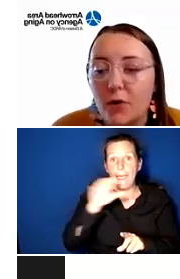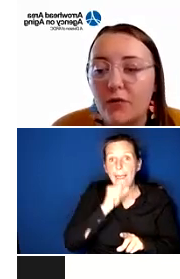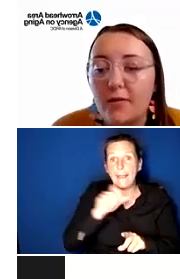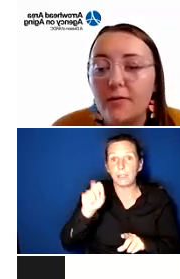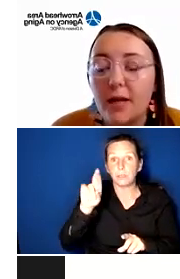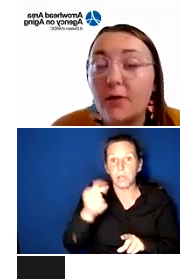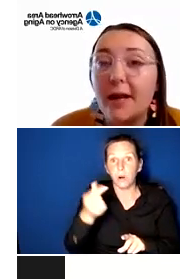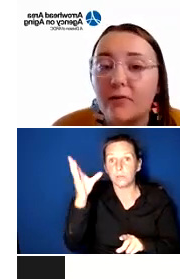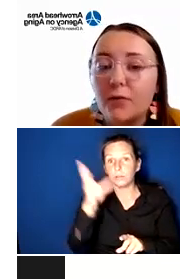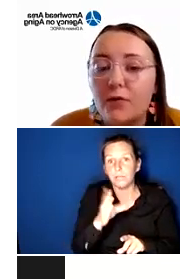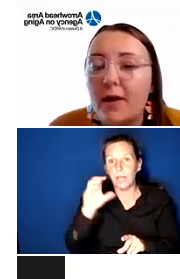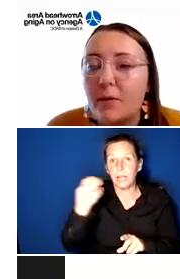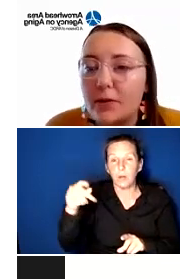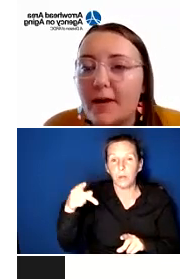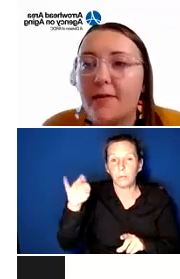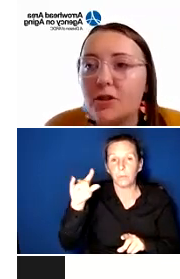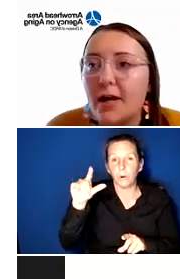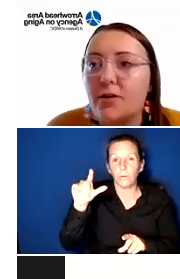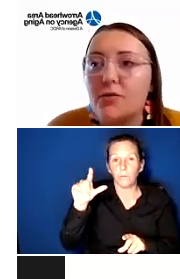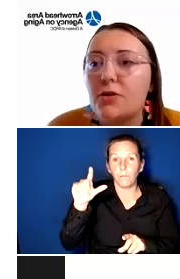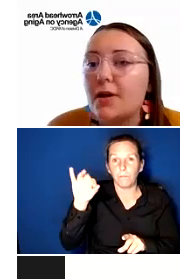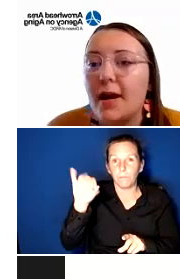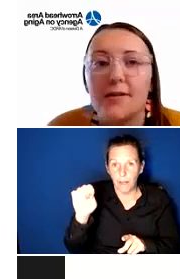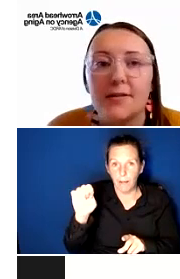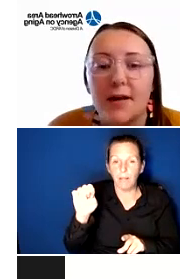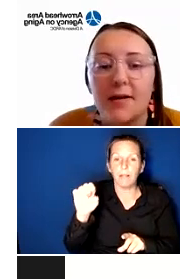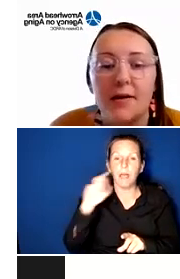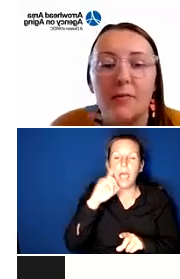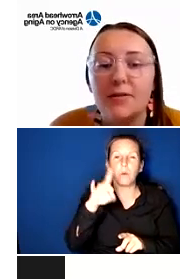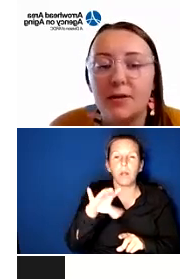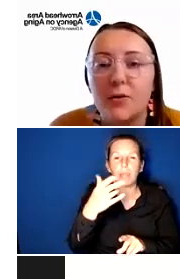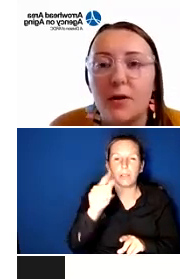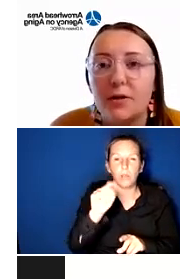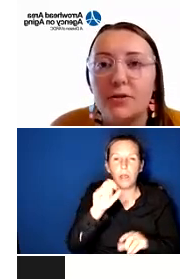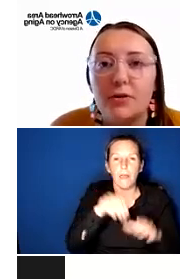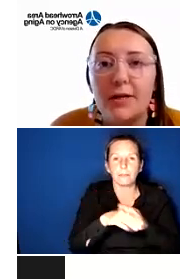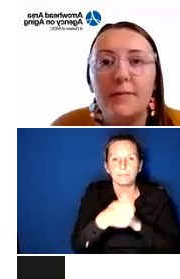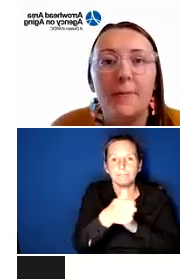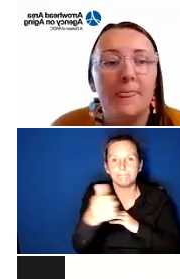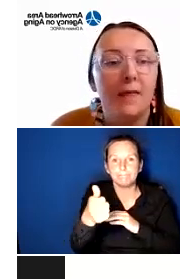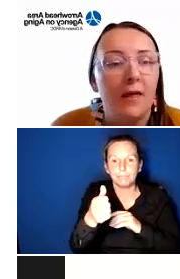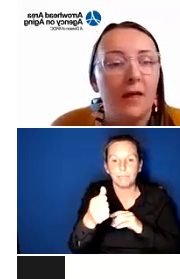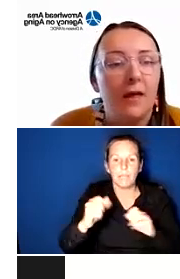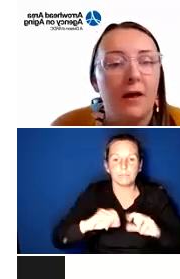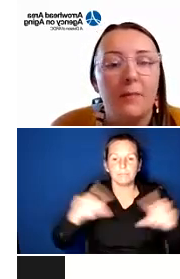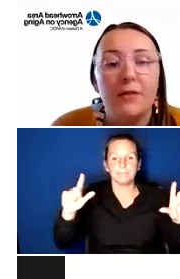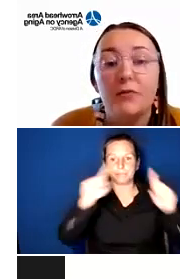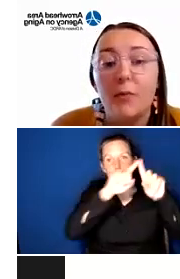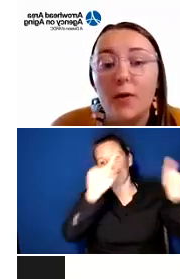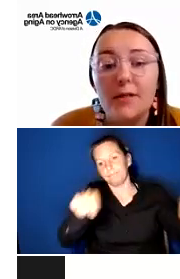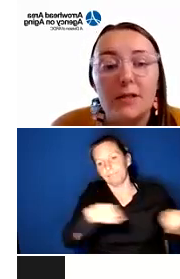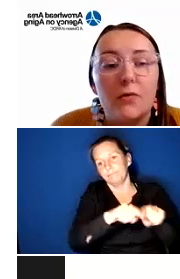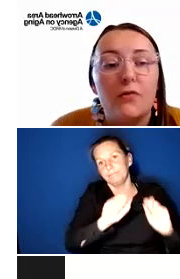arrowheadaging.org/county profile, county-profile, and I'll put that in the chat too so you can access that, and it's also on your screen. In